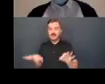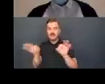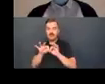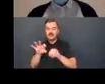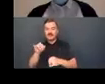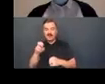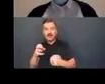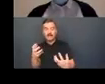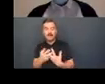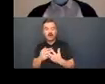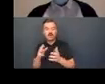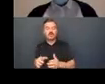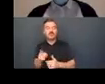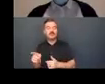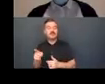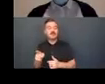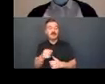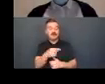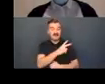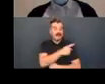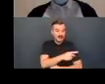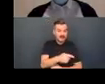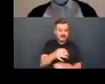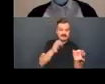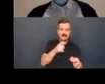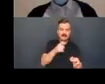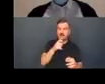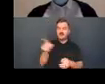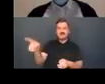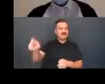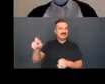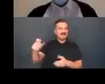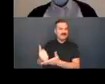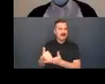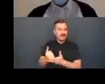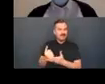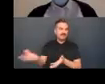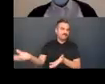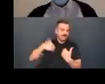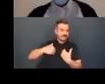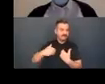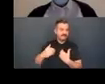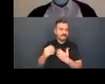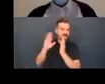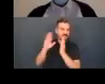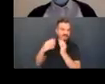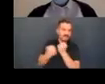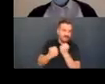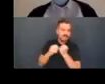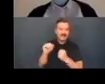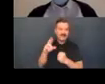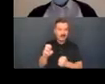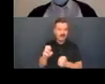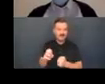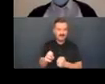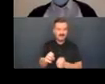designated, uh, by the patient and supports and participates in care, all kinds of care, including,